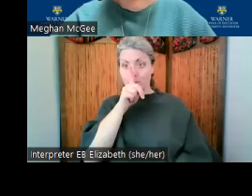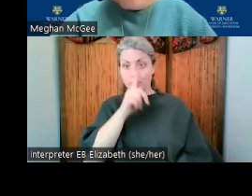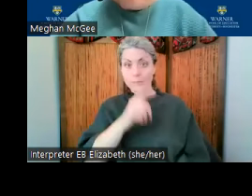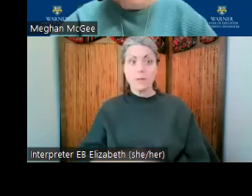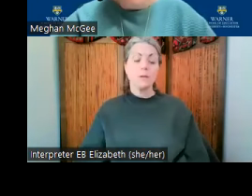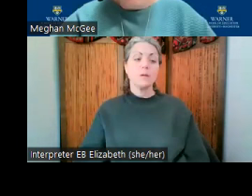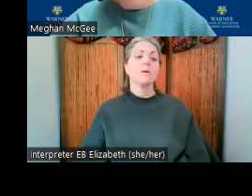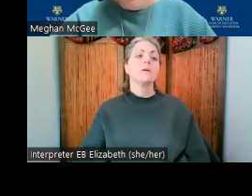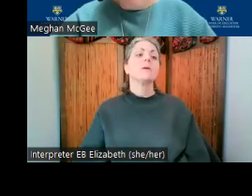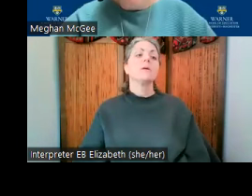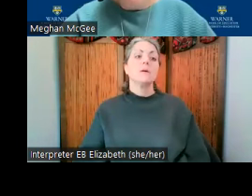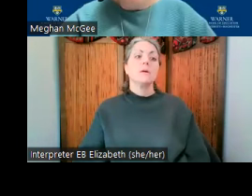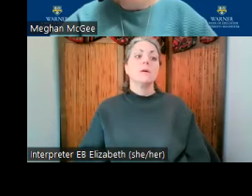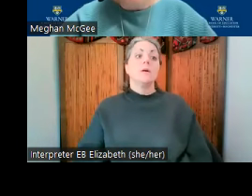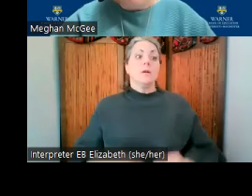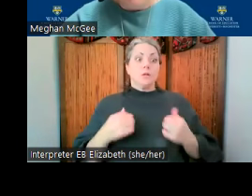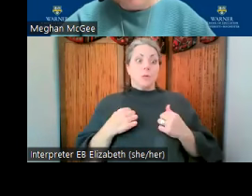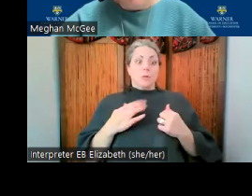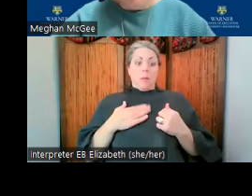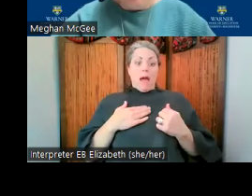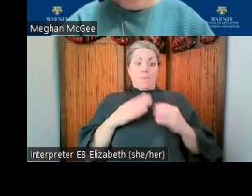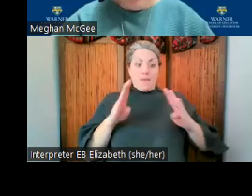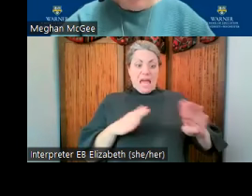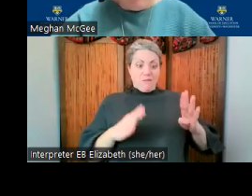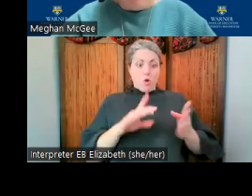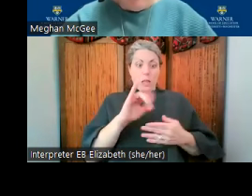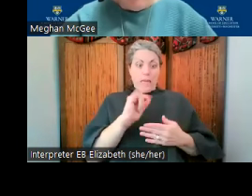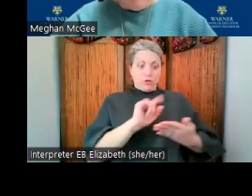So I had to leave my behavioral literature and begin to